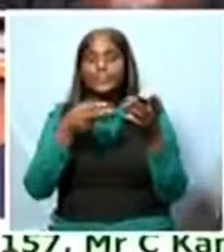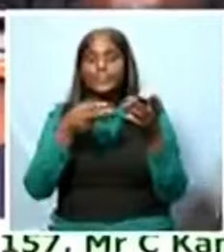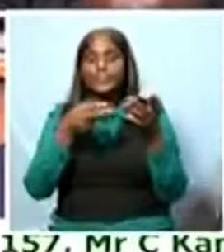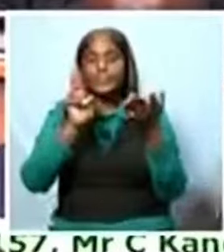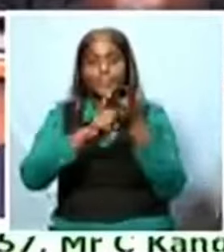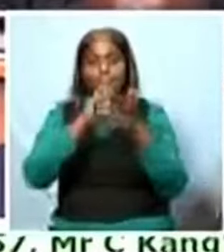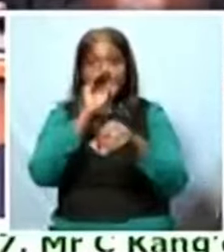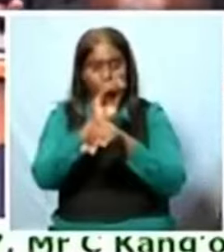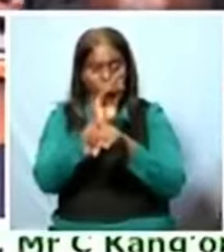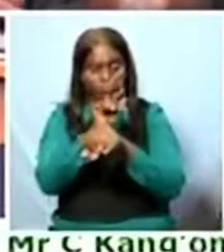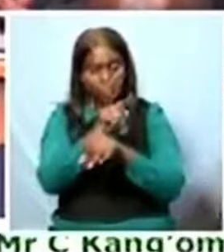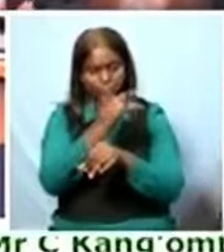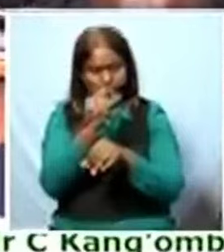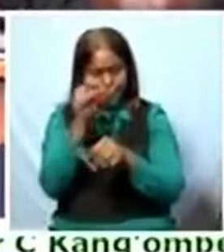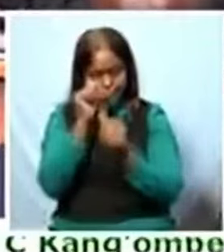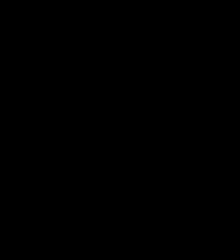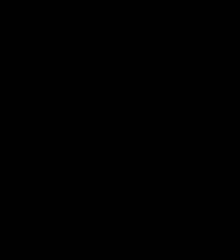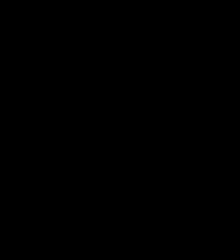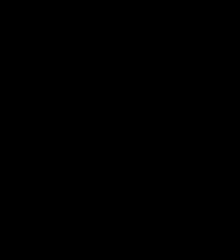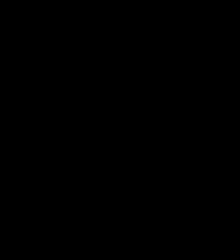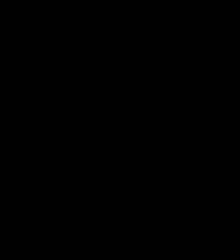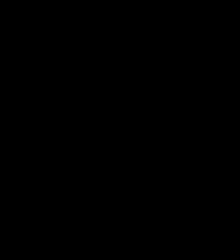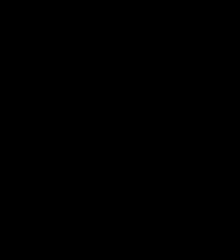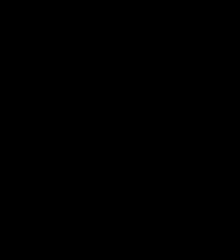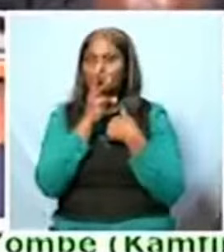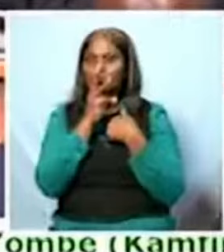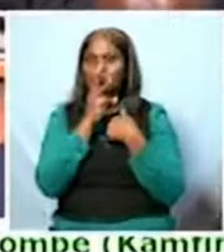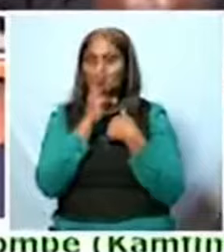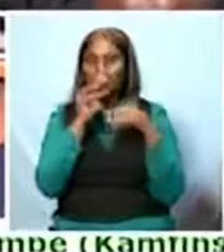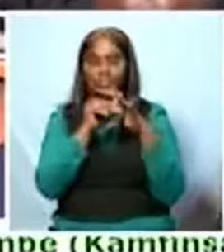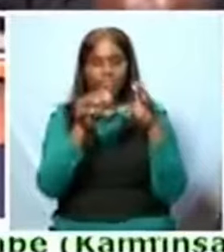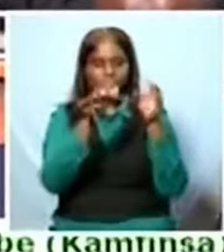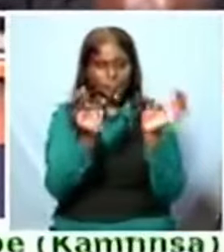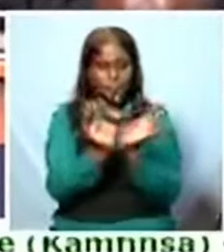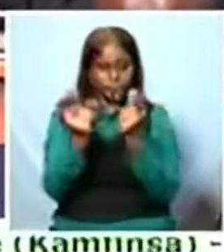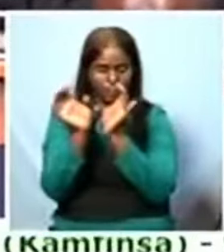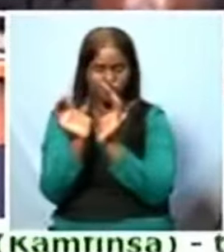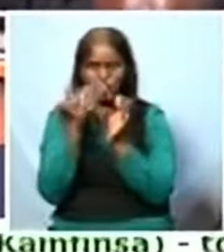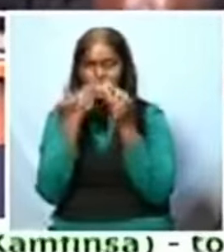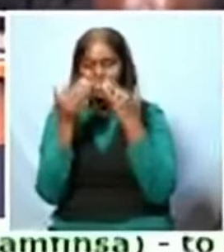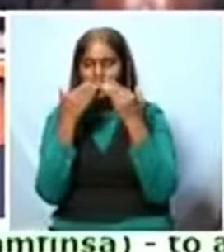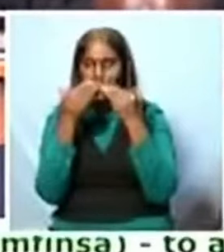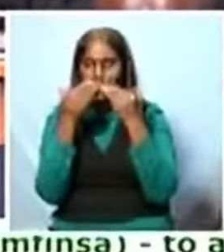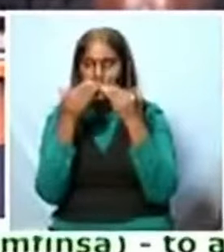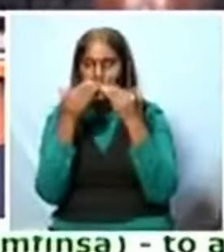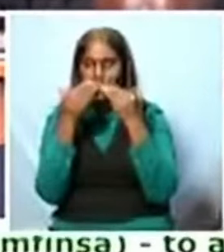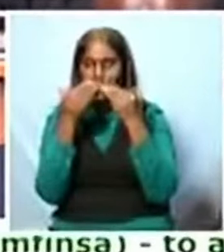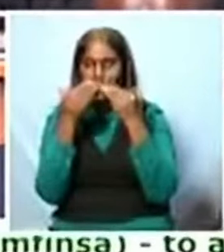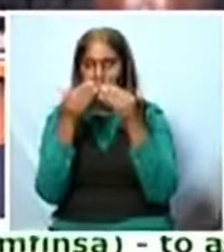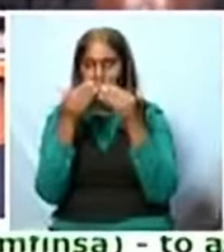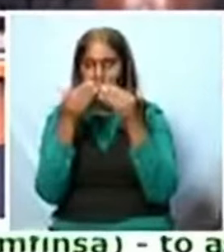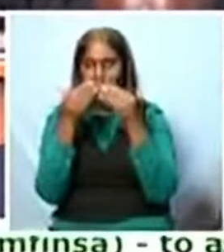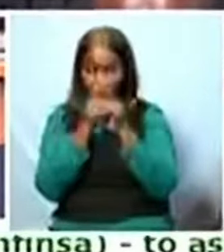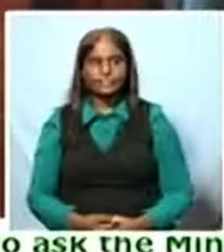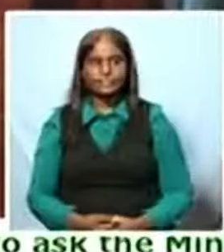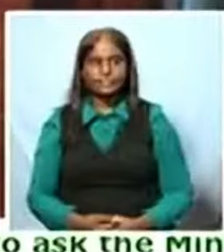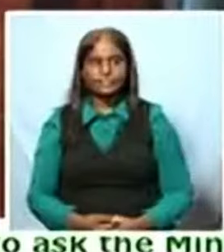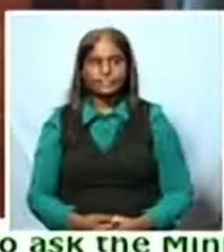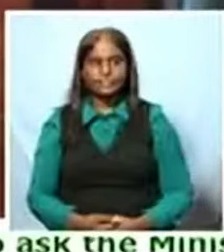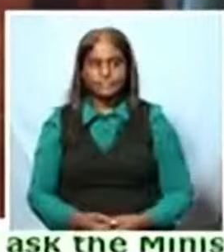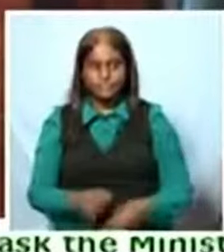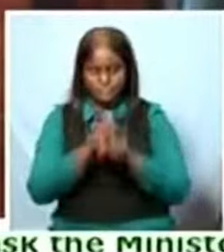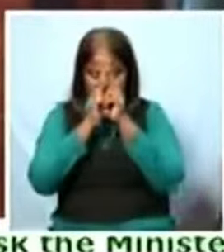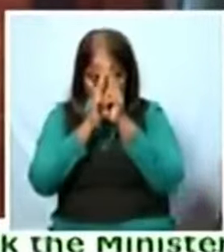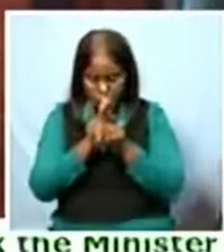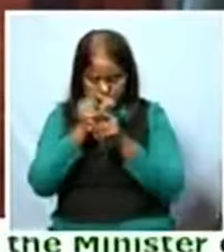emphasizing this issue because we do not have in our constituency. I thank you, Honorable Minister. Thank you very much. The